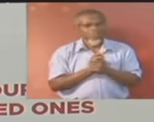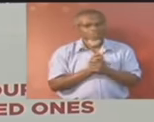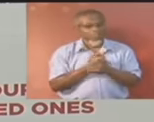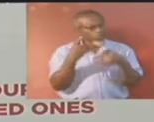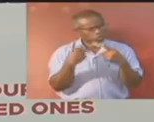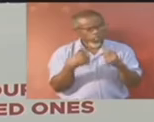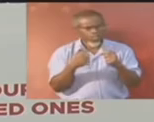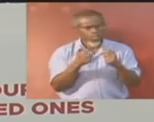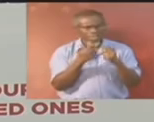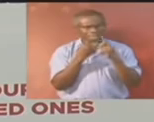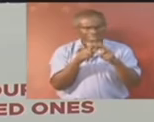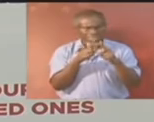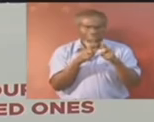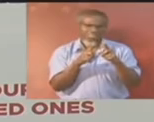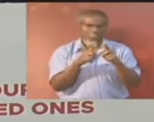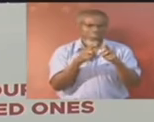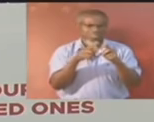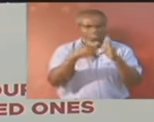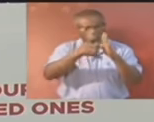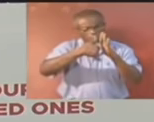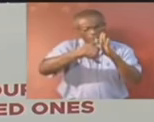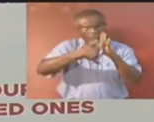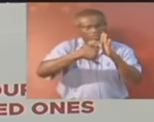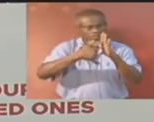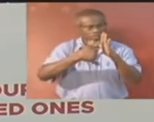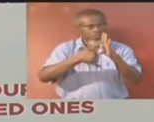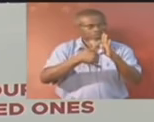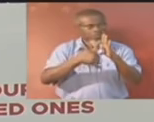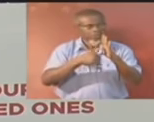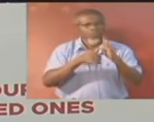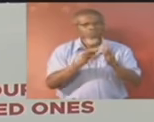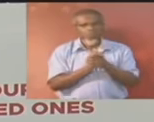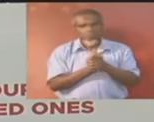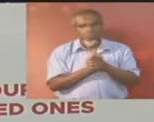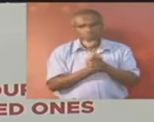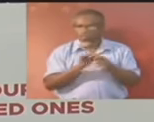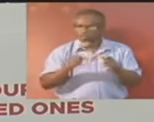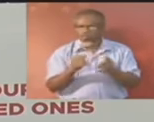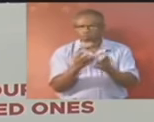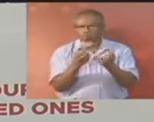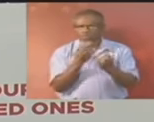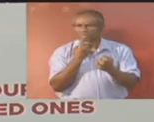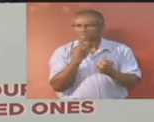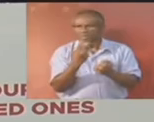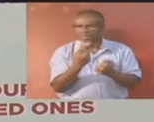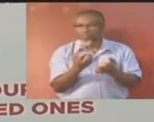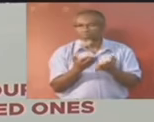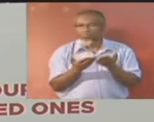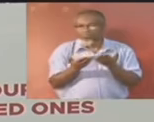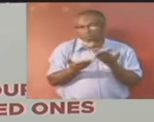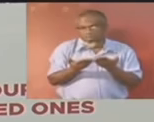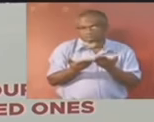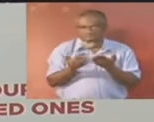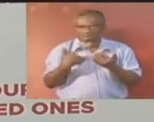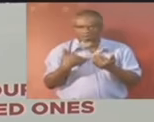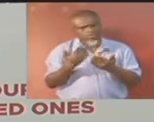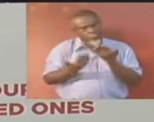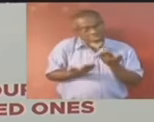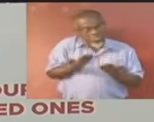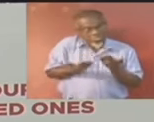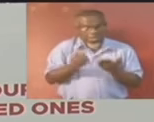and to increase the number of phone lines to return calls. I'd just like to let you know that sometimes there may be a one-day sort